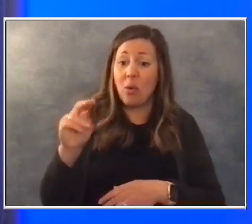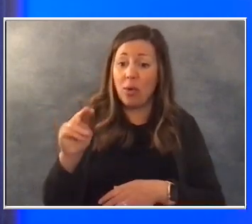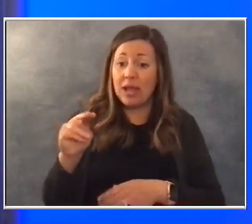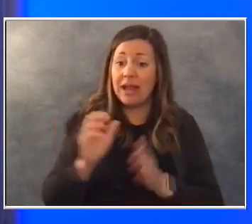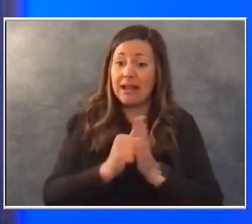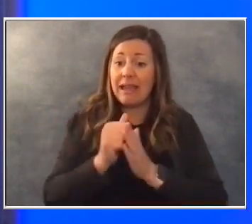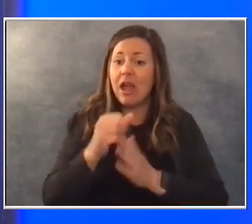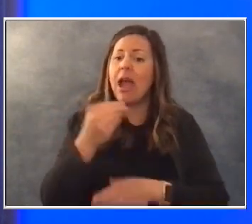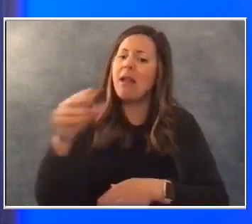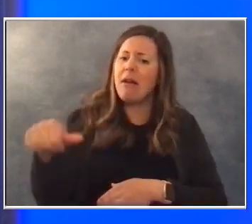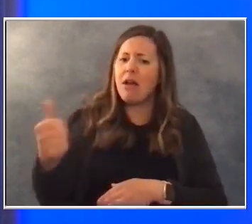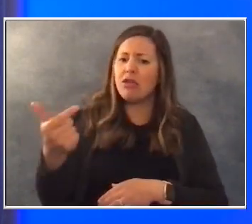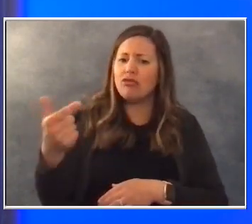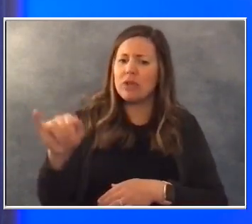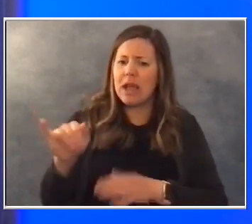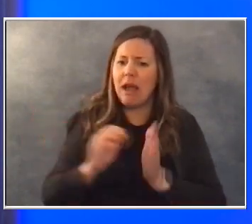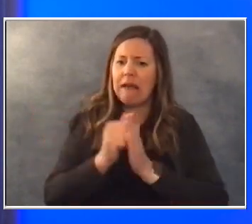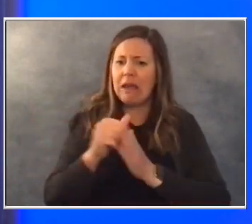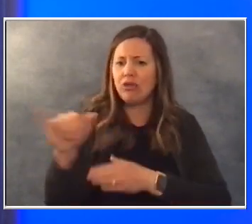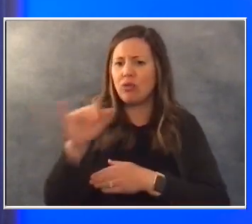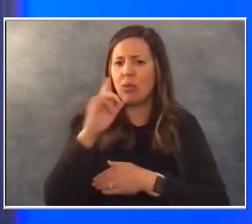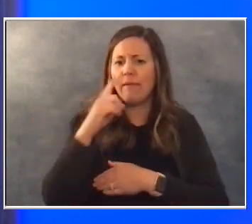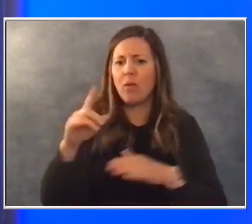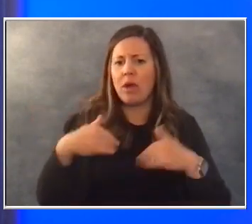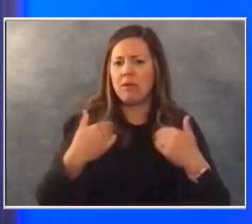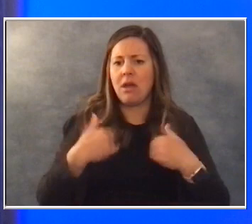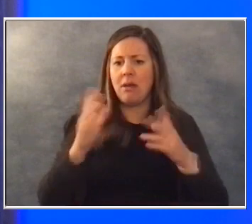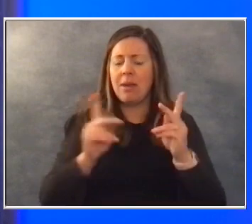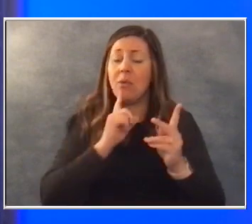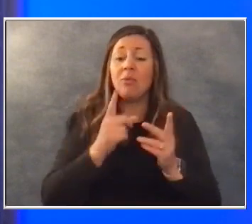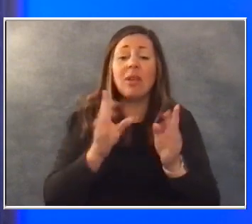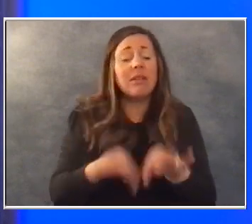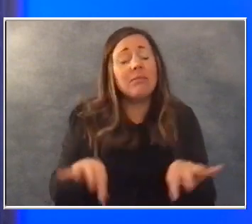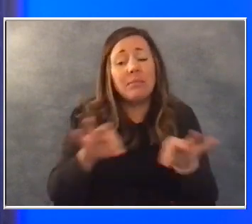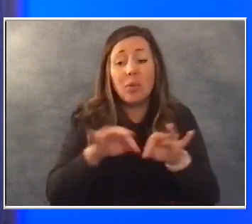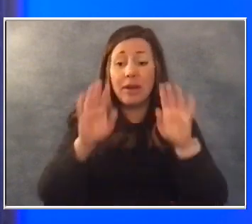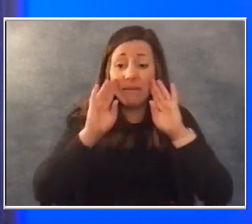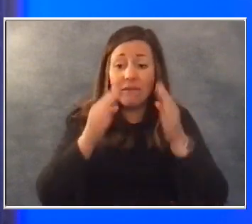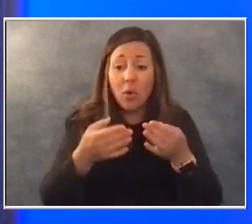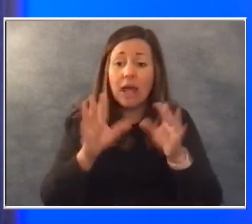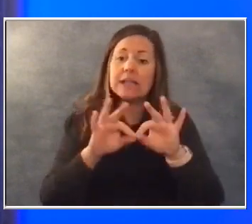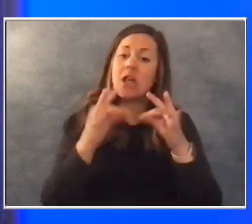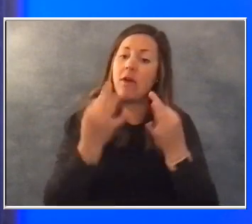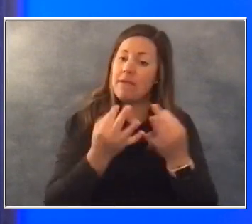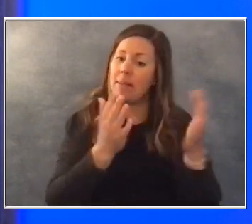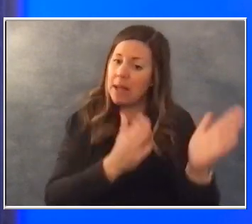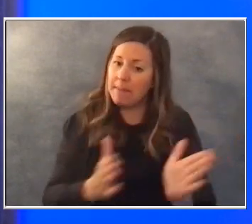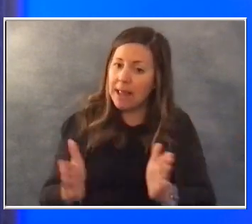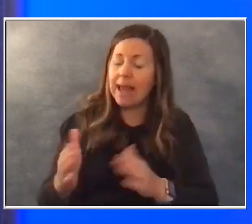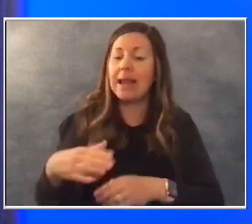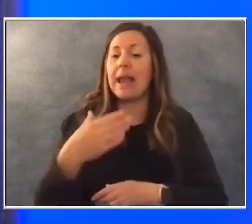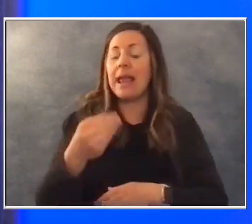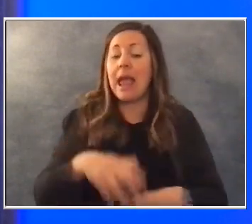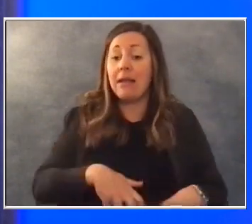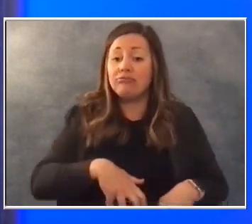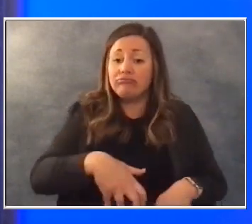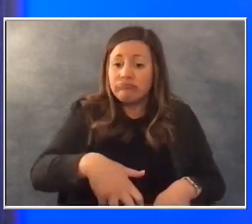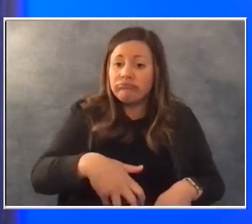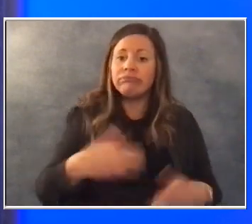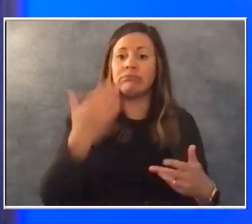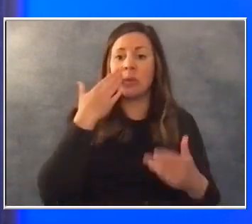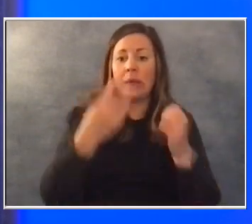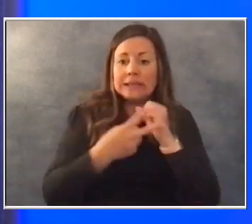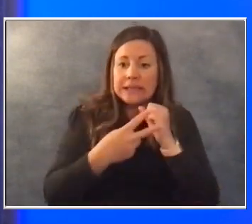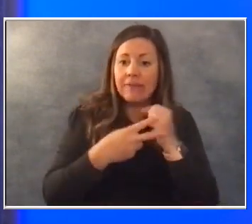younger population, then it's more and more important to focus on family planning and fertility preservation for our patients.